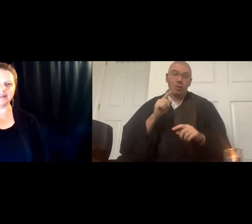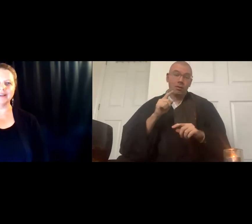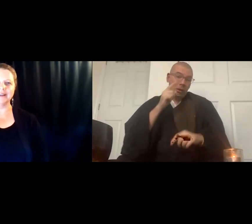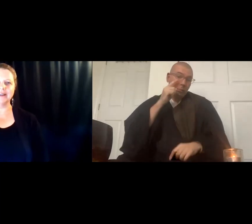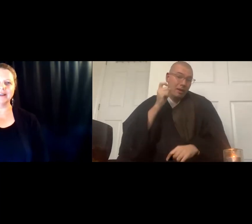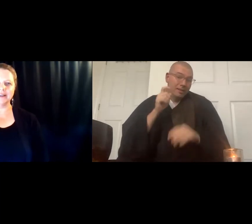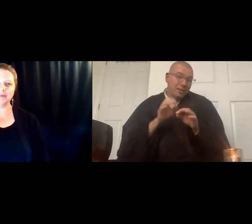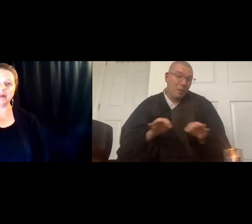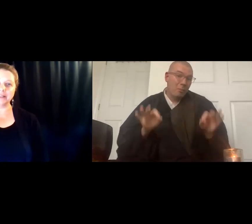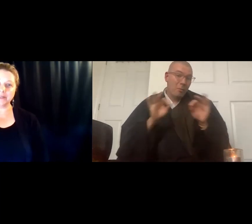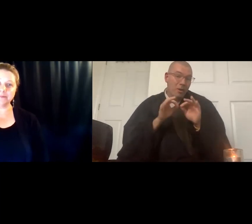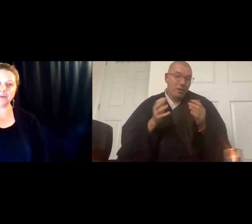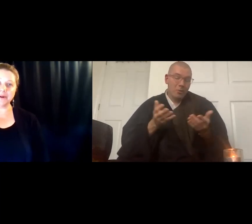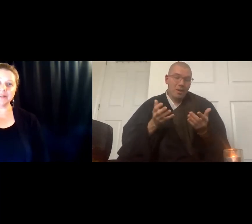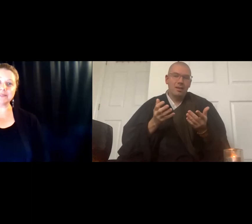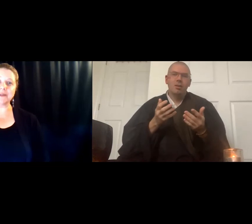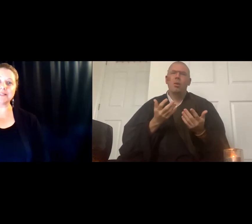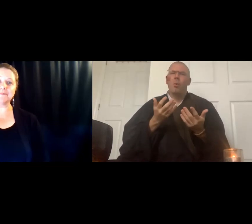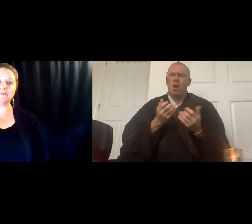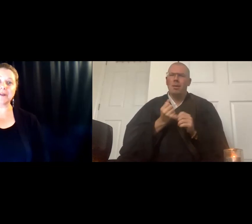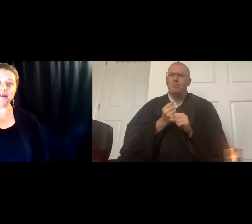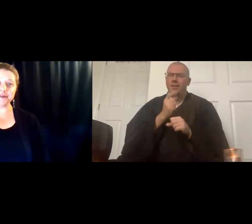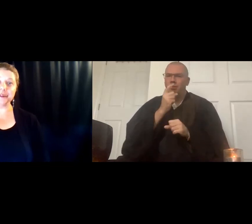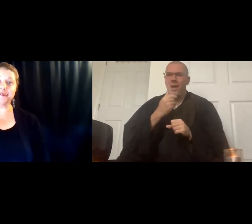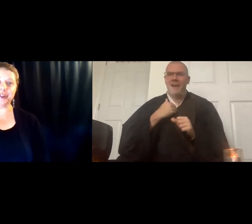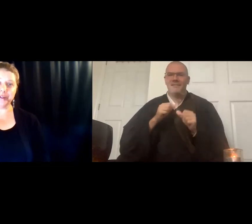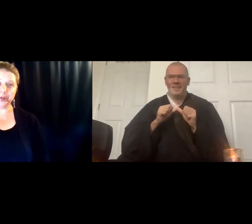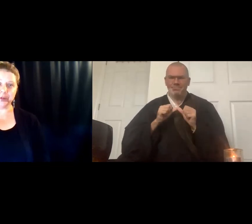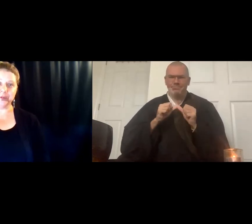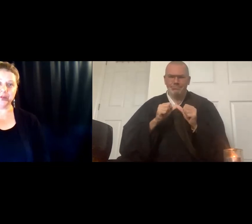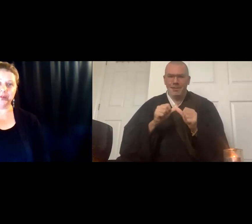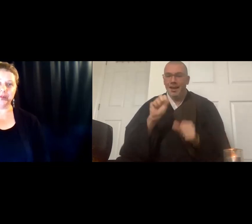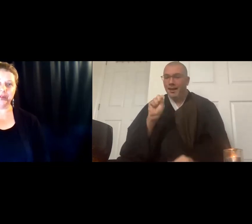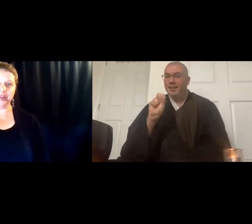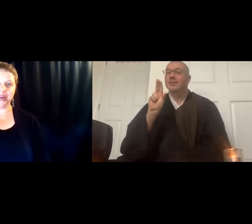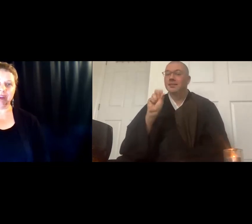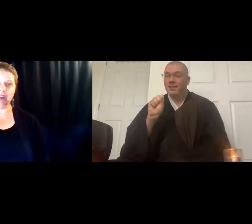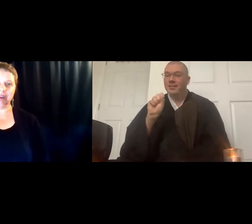backward. But what's important, it's what's comfortable for you.